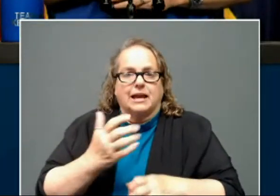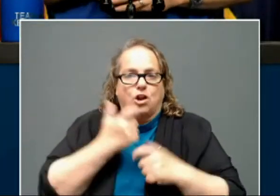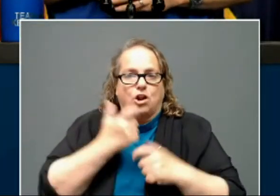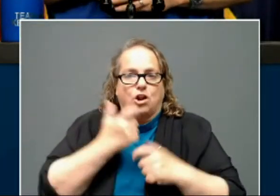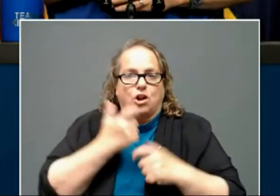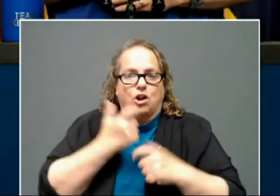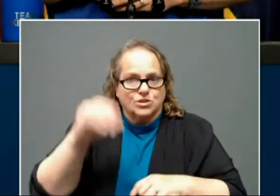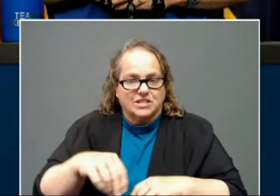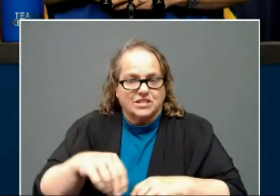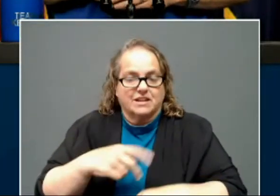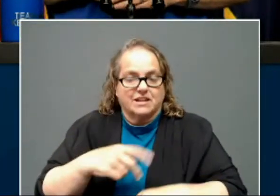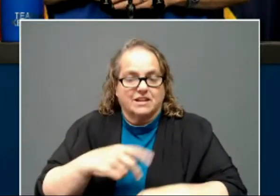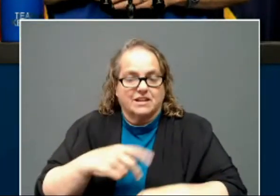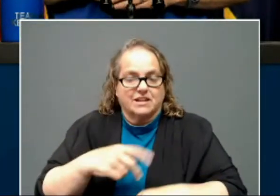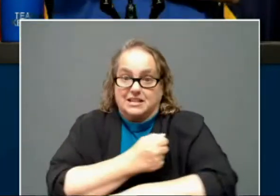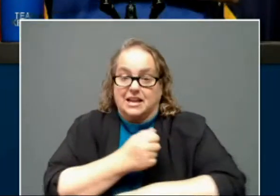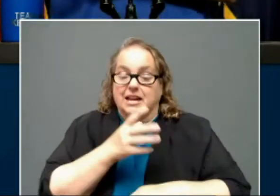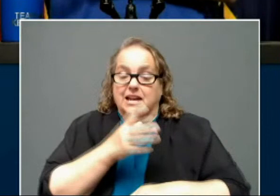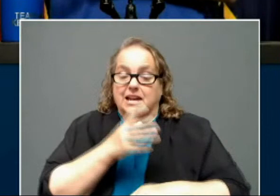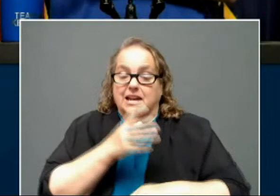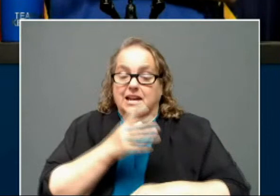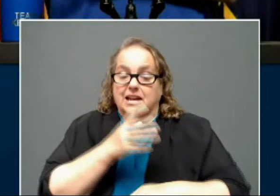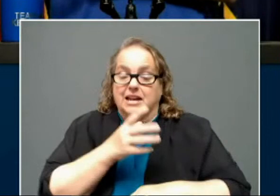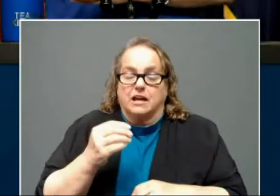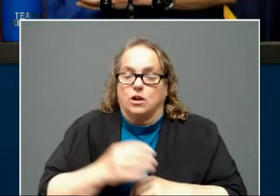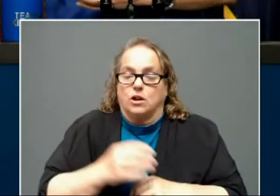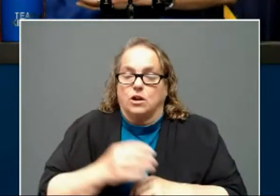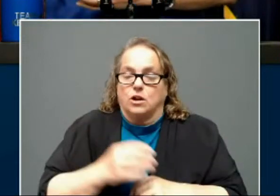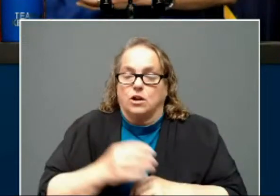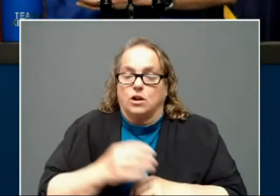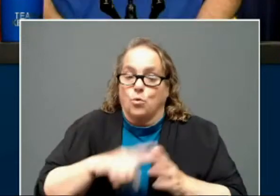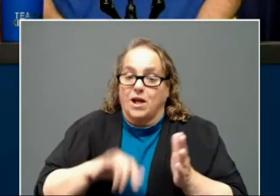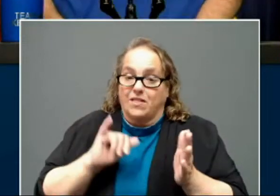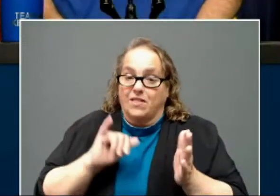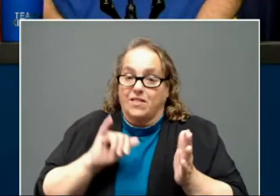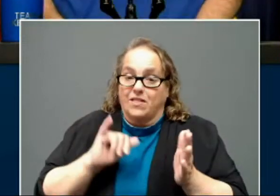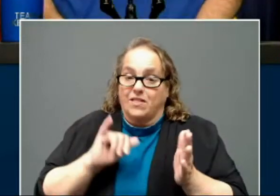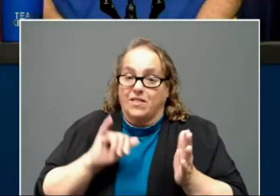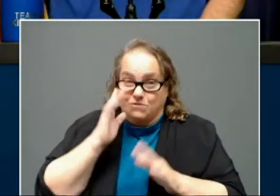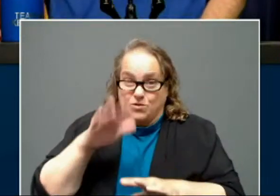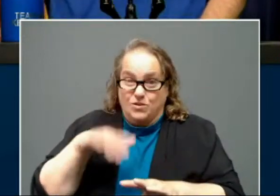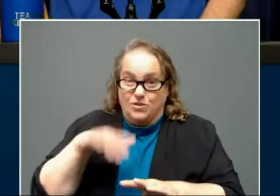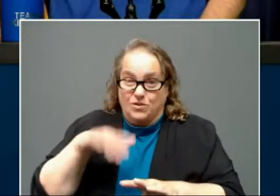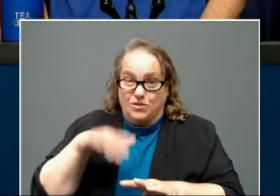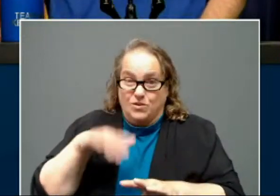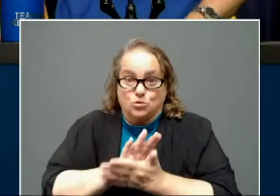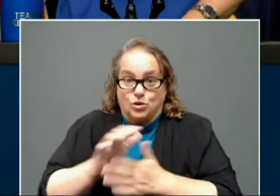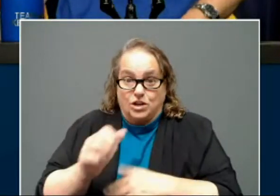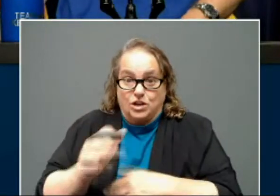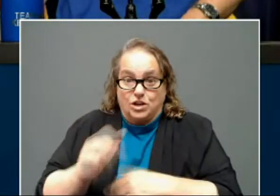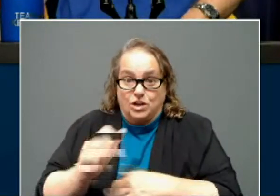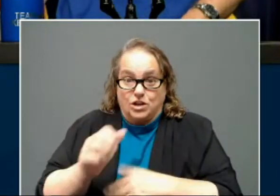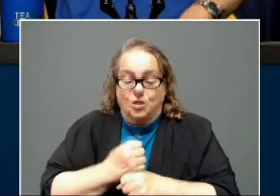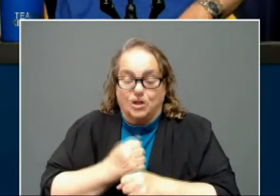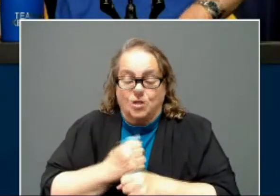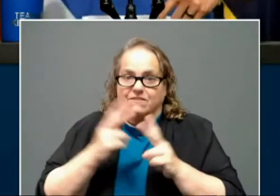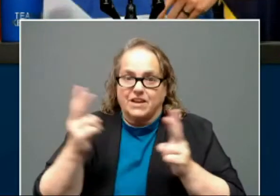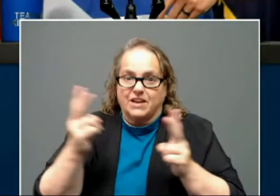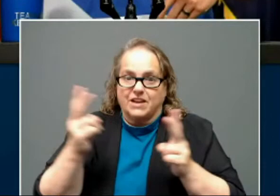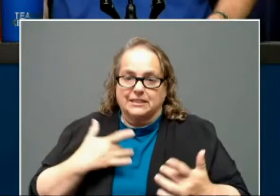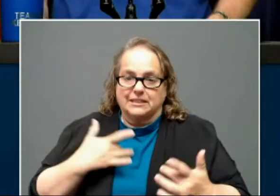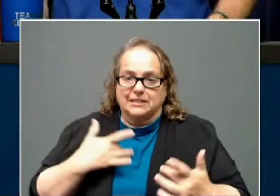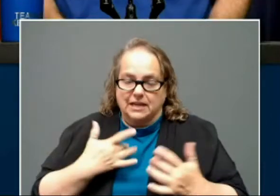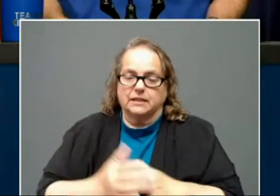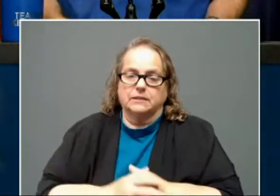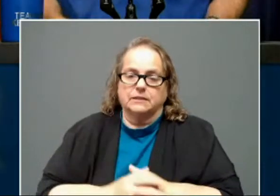vaccinated. And my goodness, what that means for the next school year is really, really exciting. Okay, so